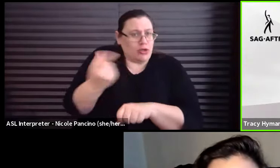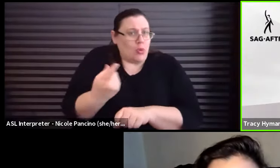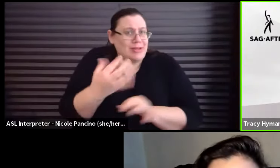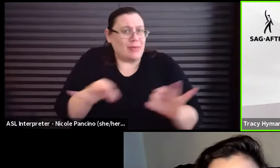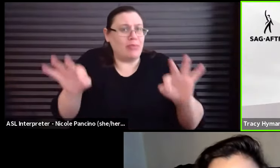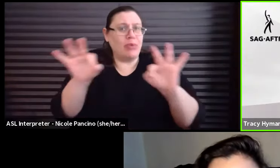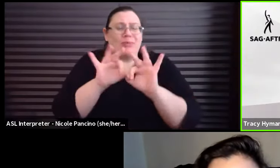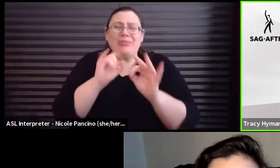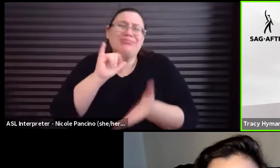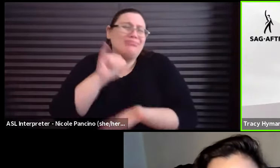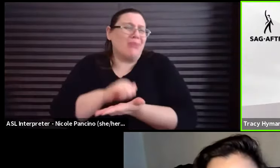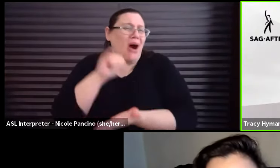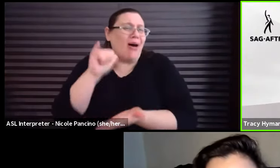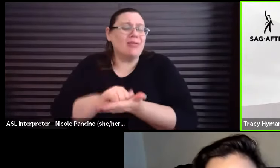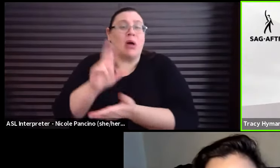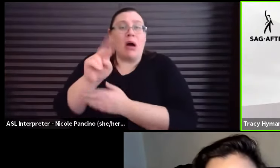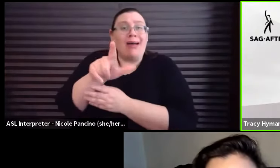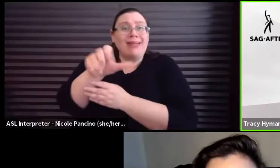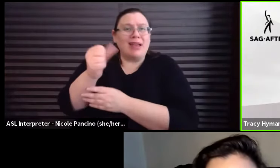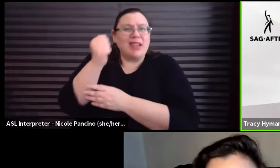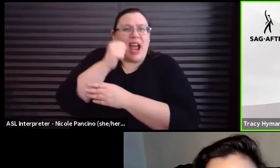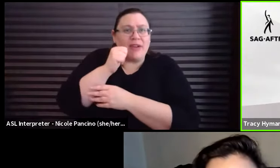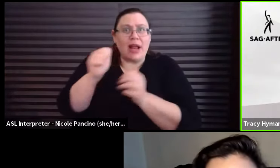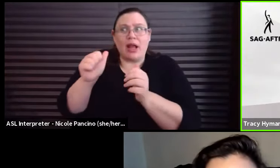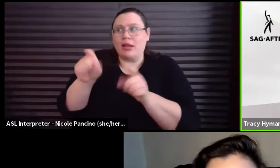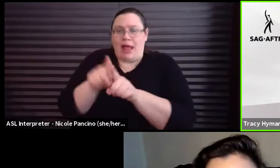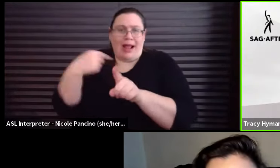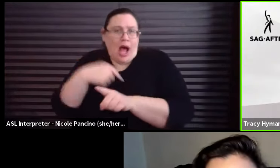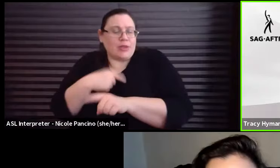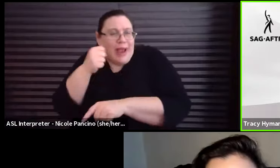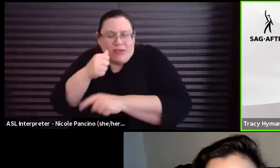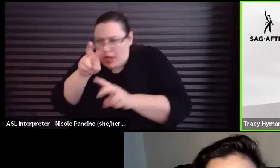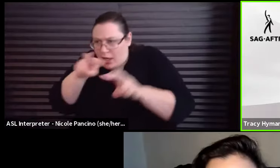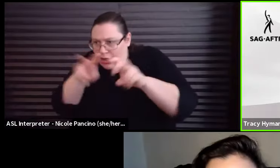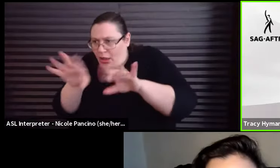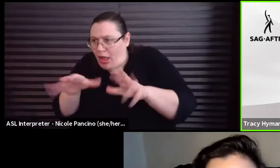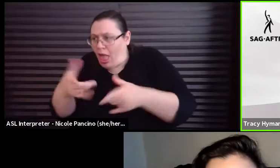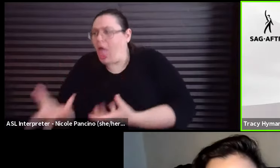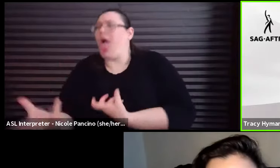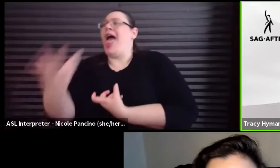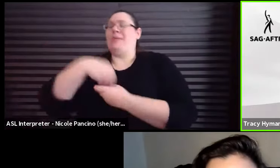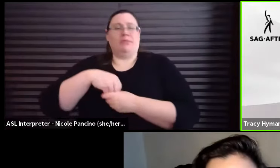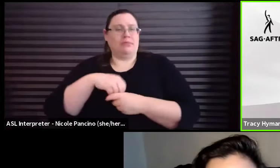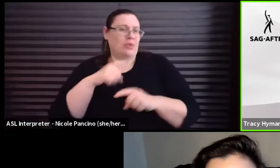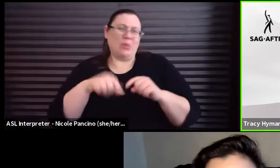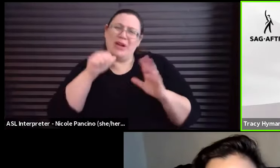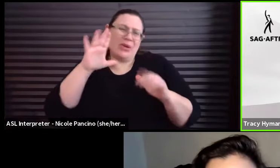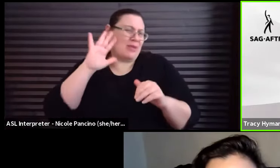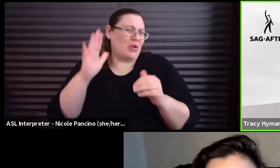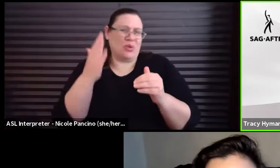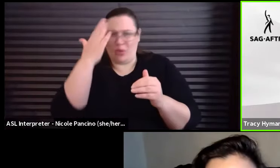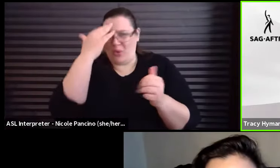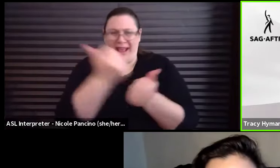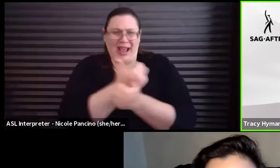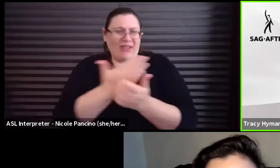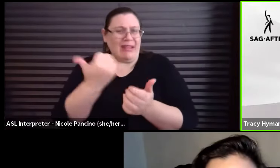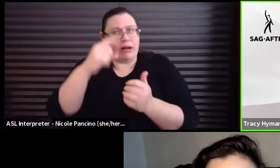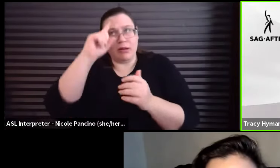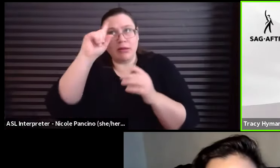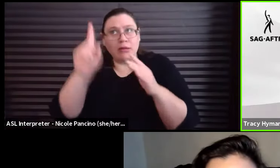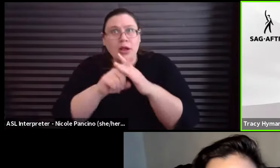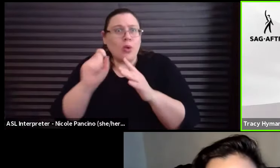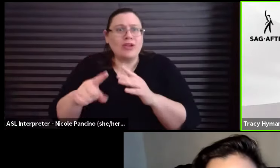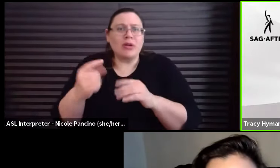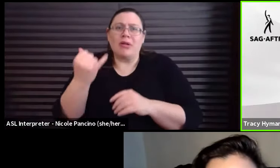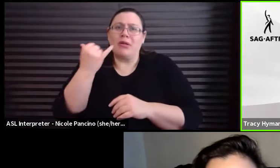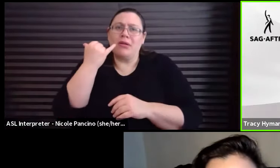way, unless you spend every day with it like we do, to expect you to know everything. So please, any question, you can call us.